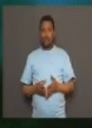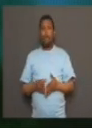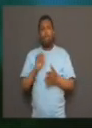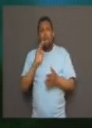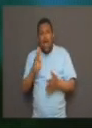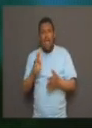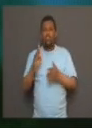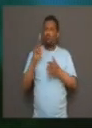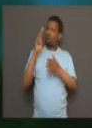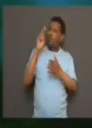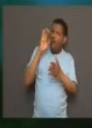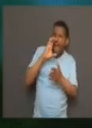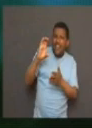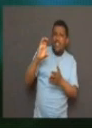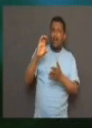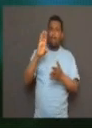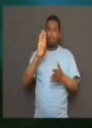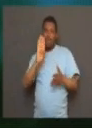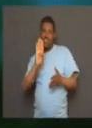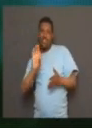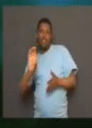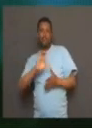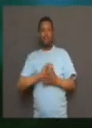by 200 BC.